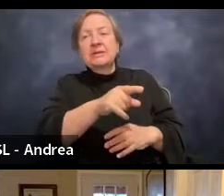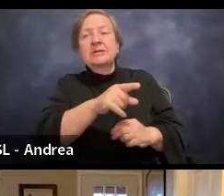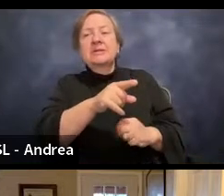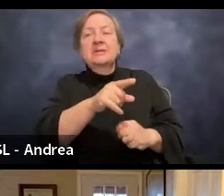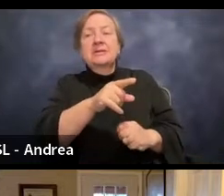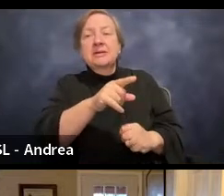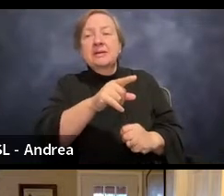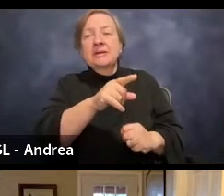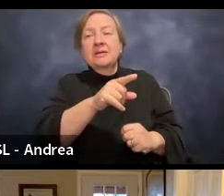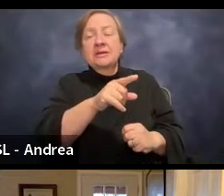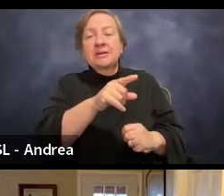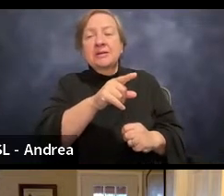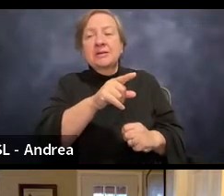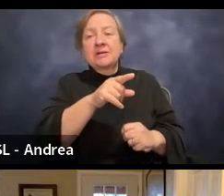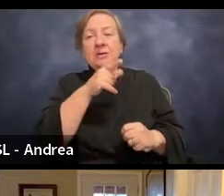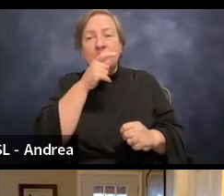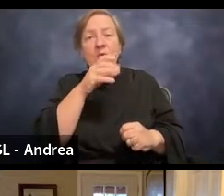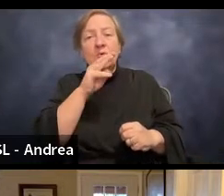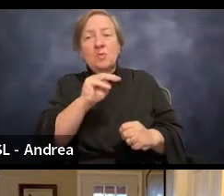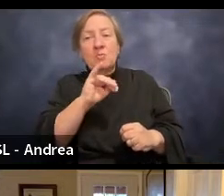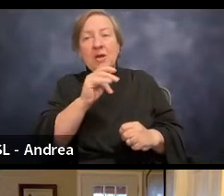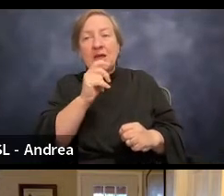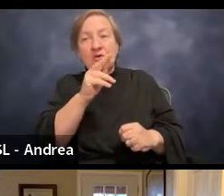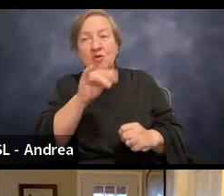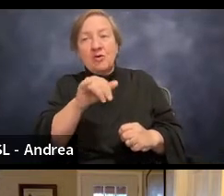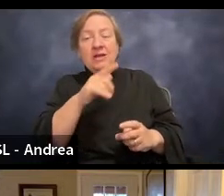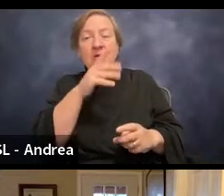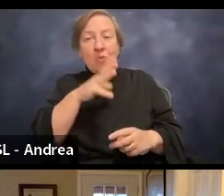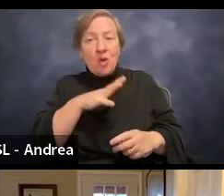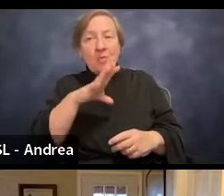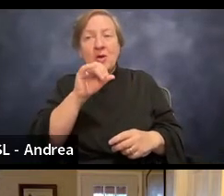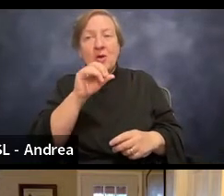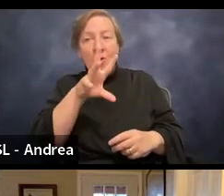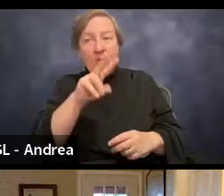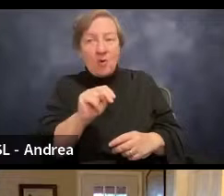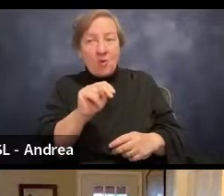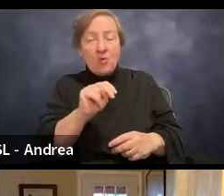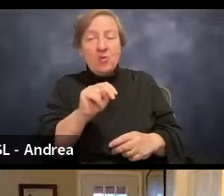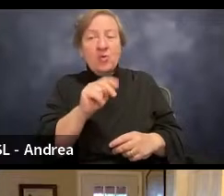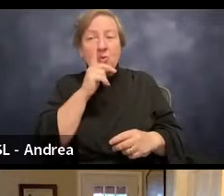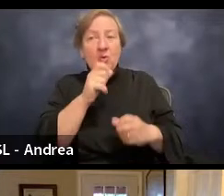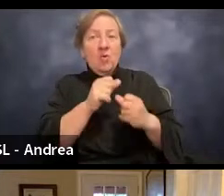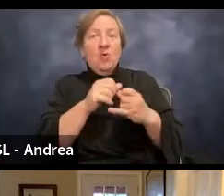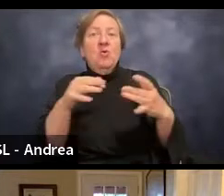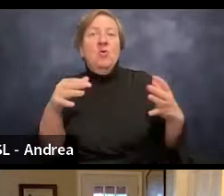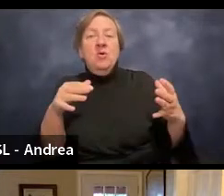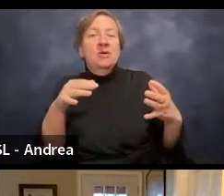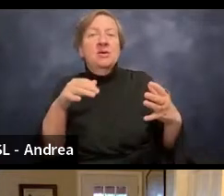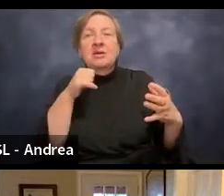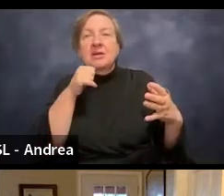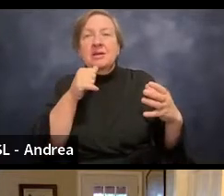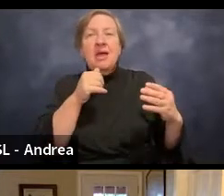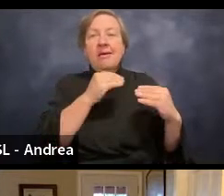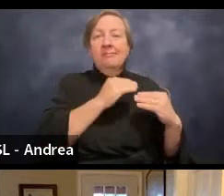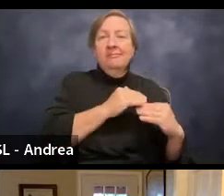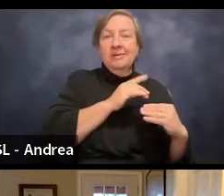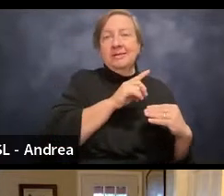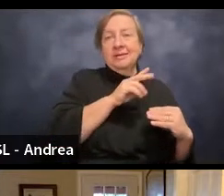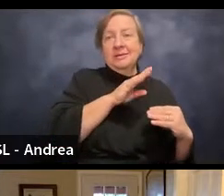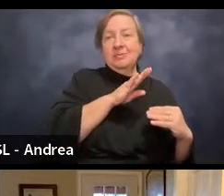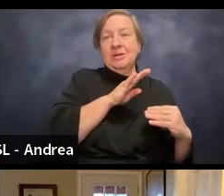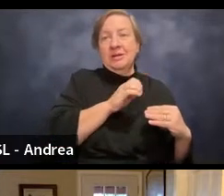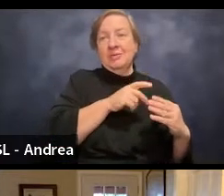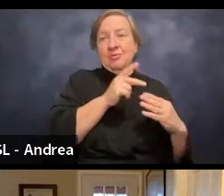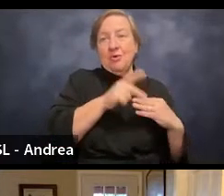that are minority and women-owned firms that have grown beyond the DBE program.